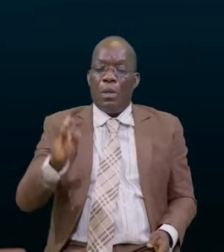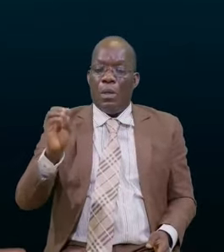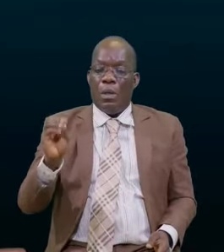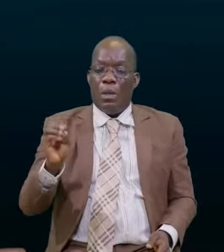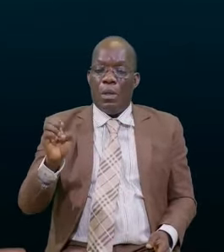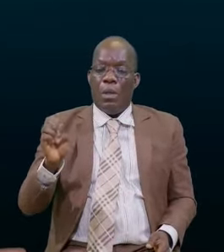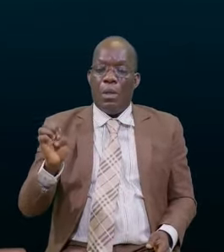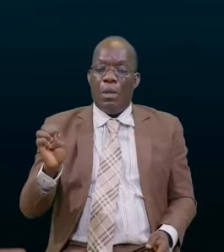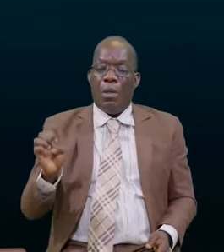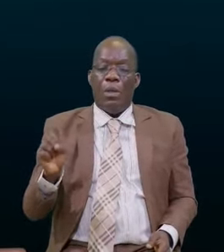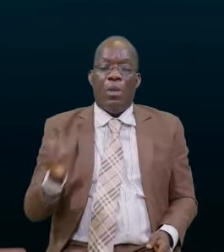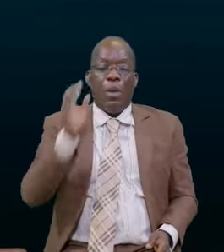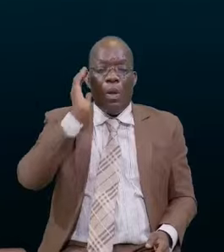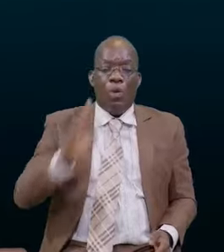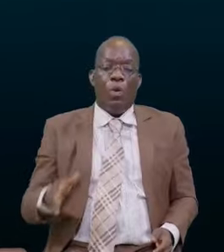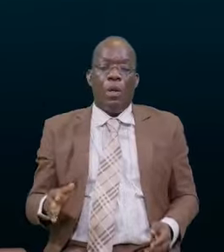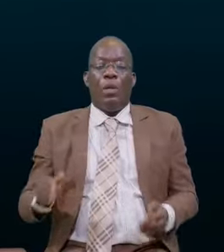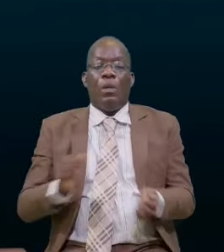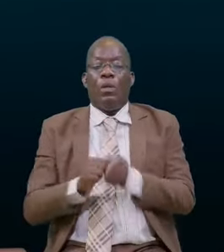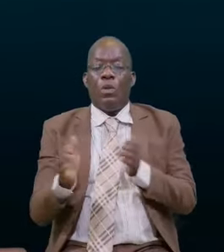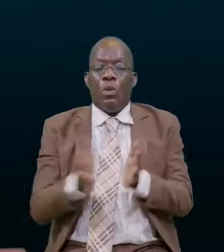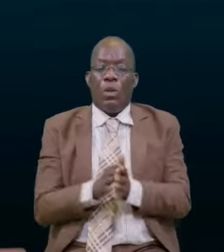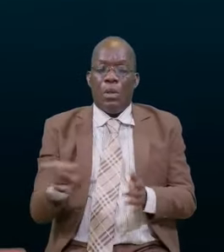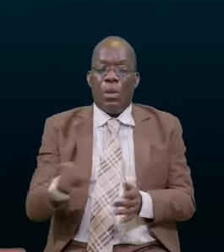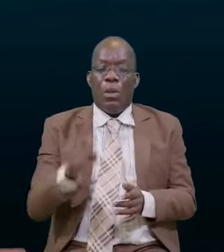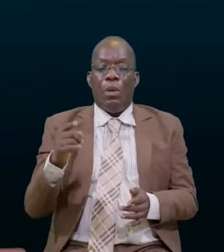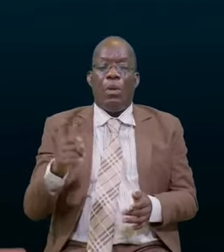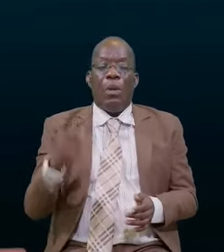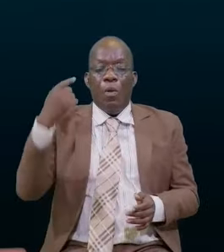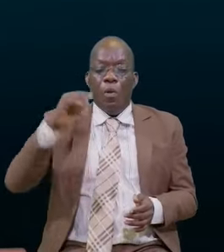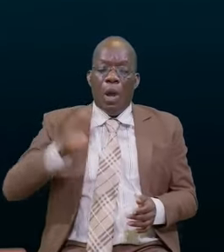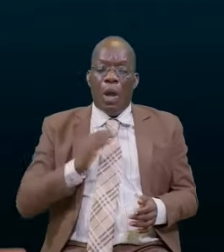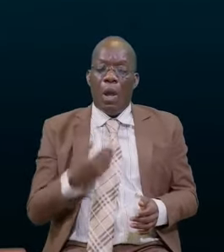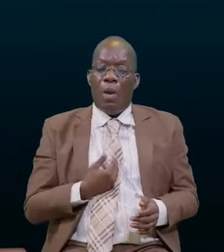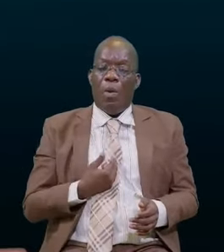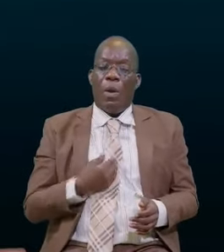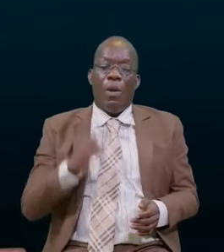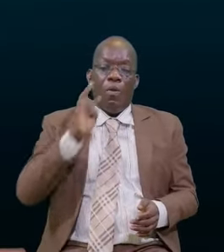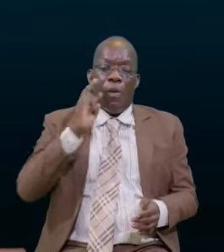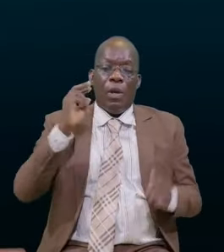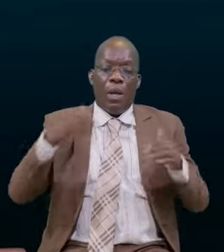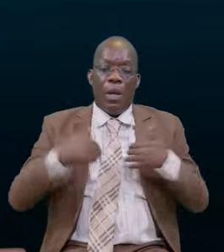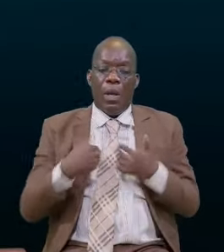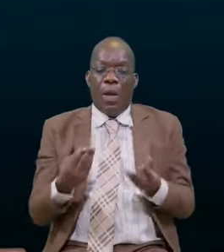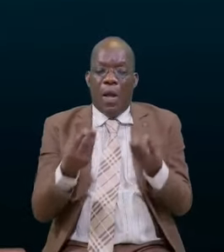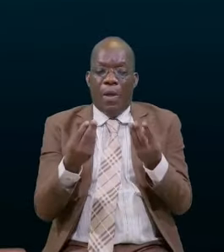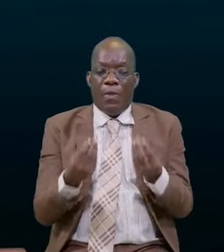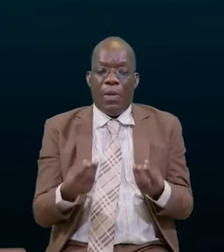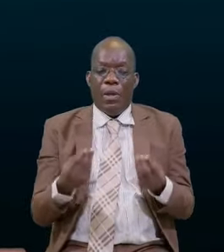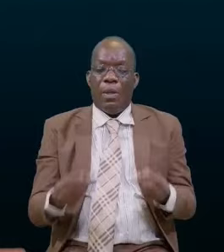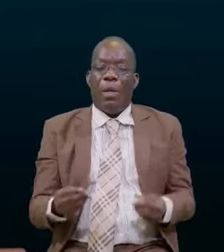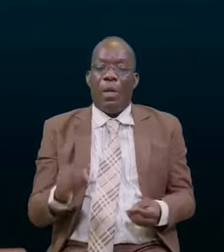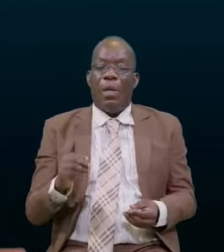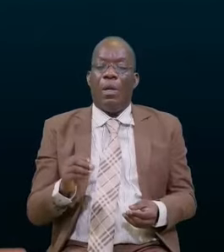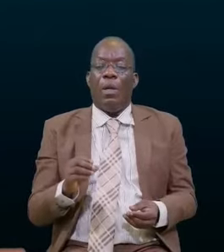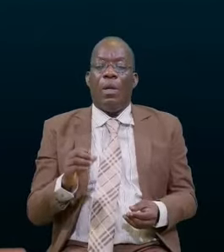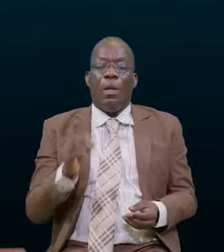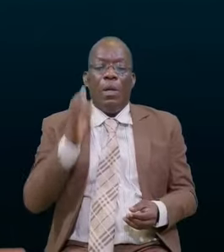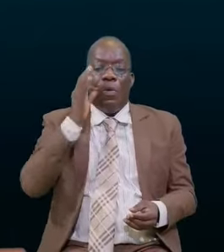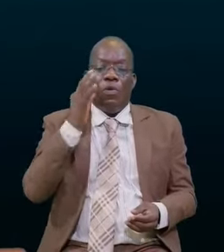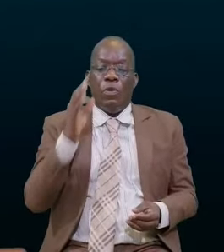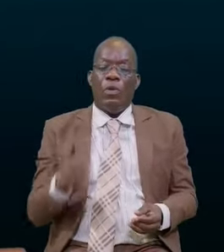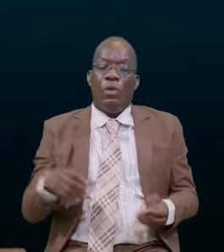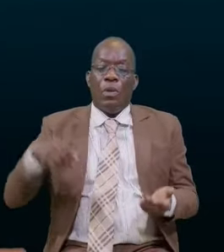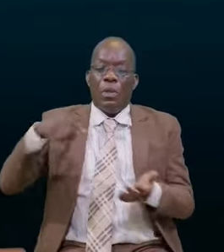grapes as the Lord has given us the the gift of the spirit the Fruit of the Spirit Spirit these are tender